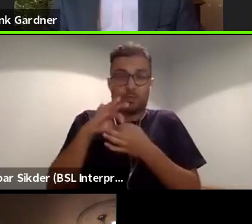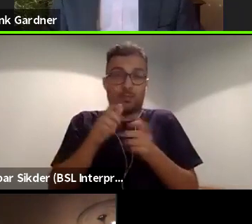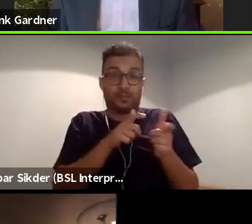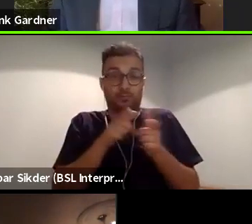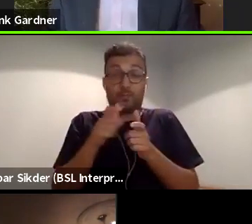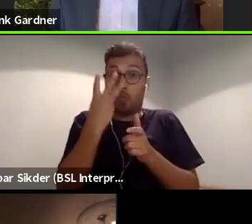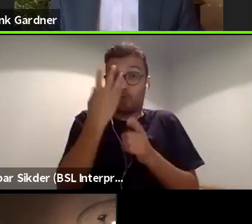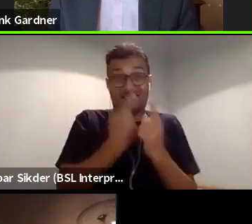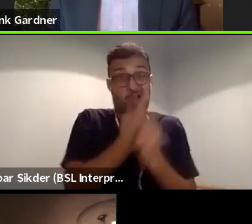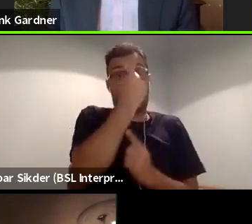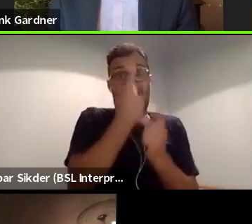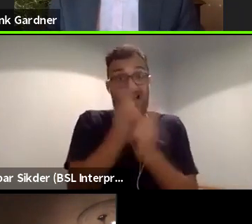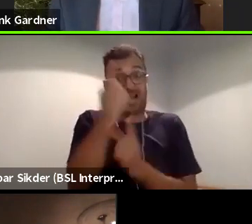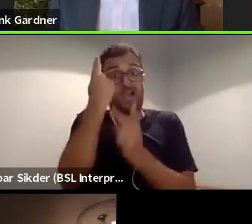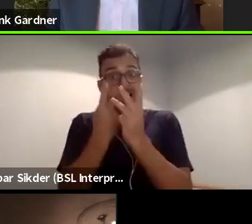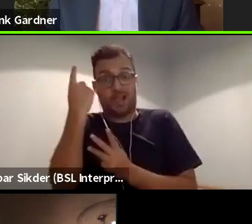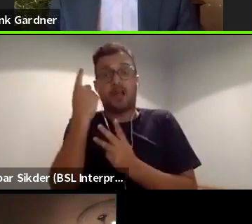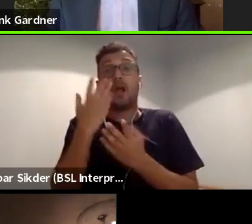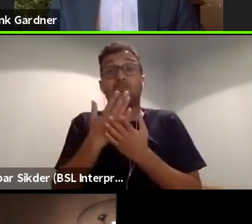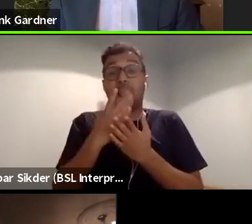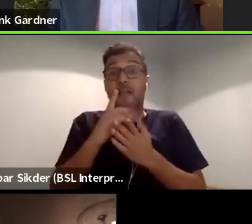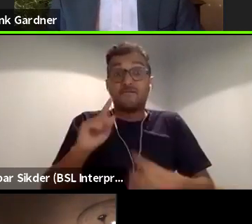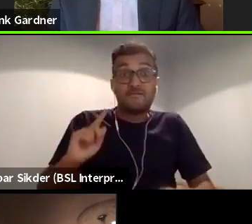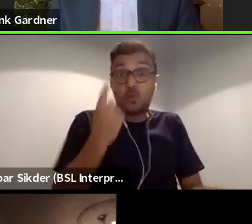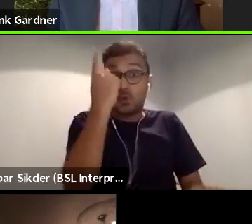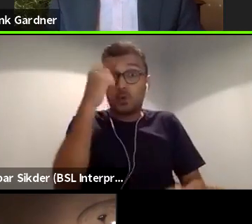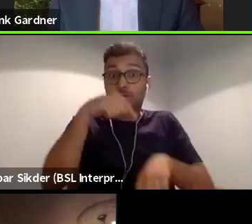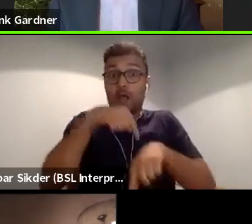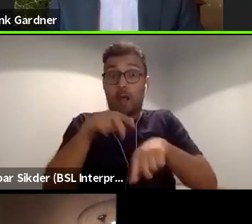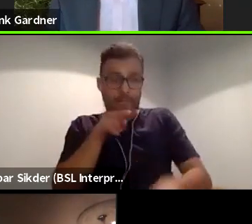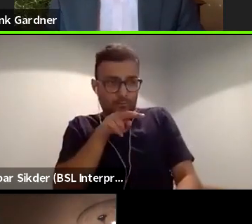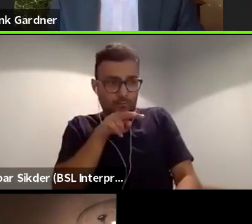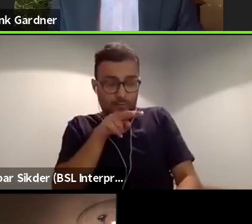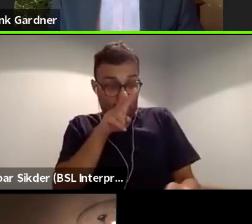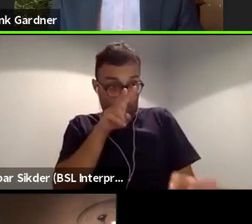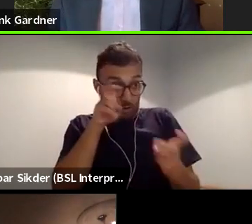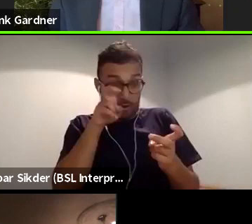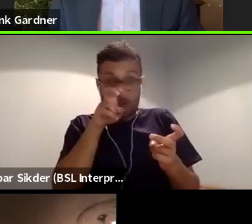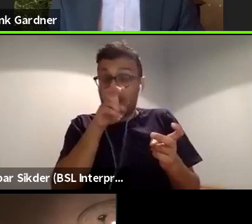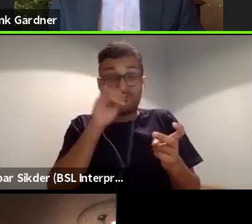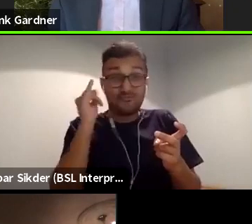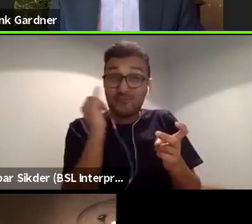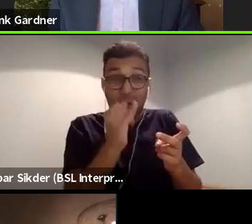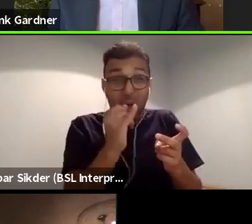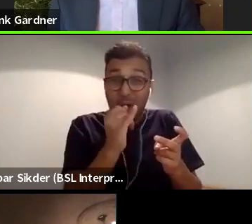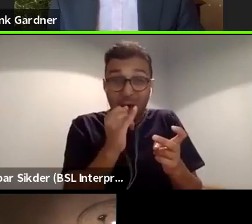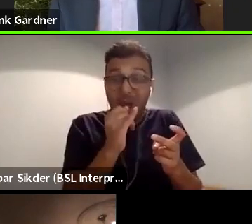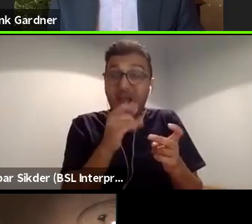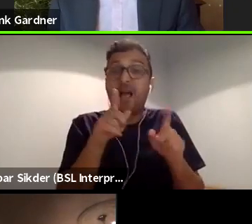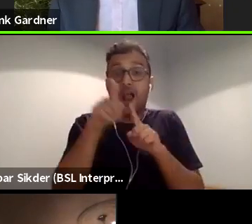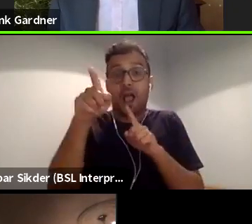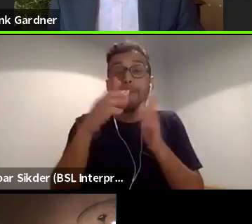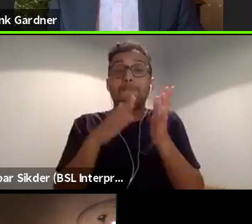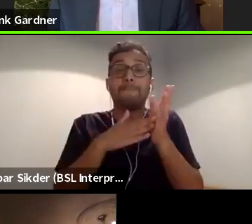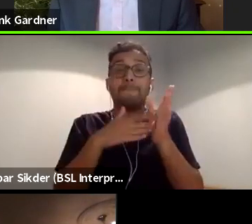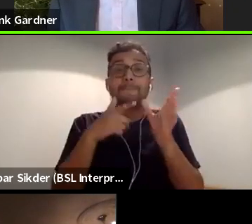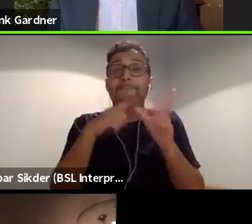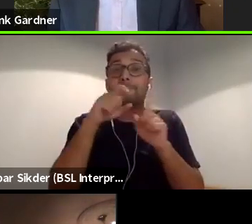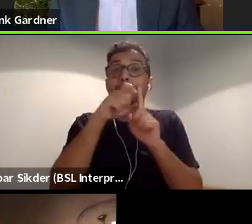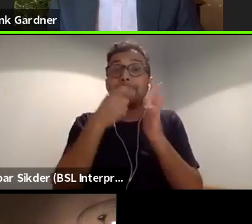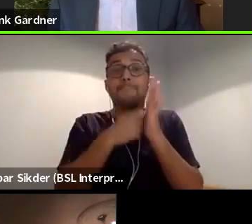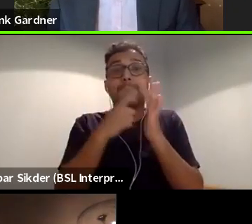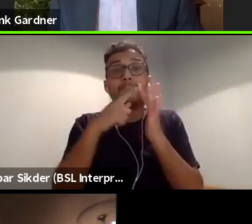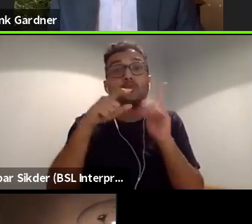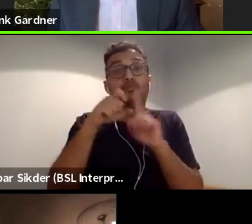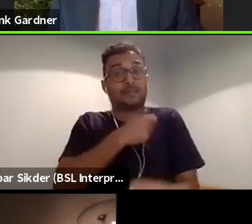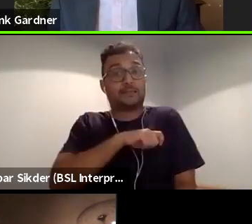initial perception of it was very wrong. So the first one was Madrid in 2004. Bombs had gone off in suburbs of Madrid, and the